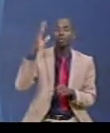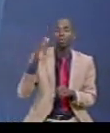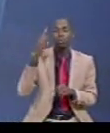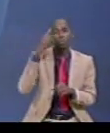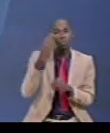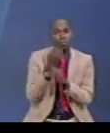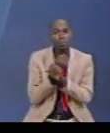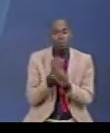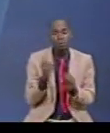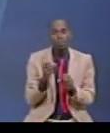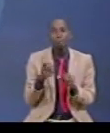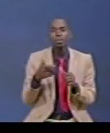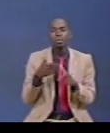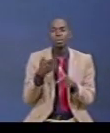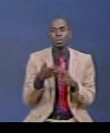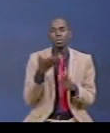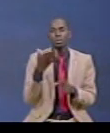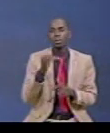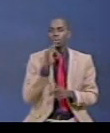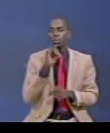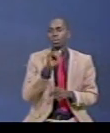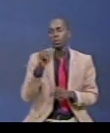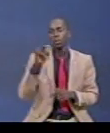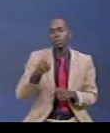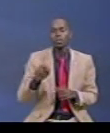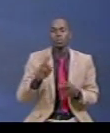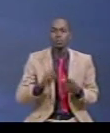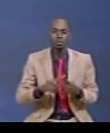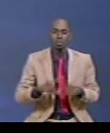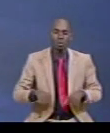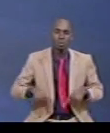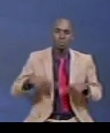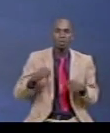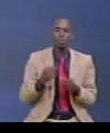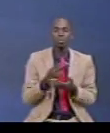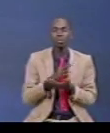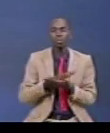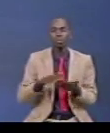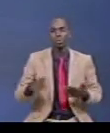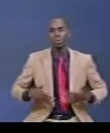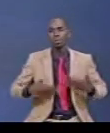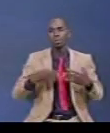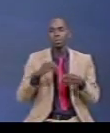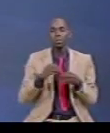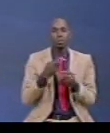begin the new life, to live in holy life, in holiness and righteousness,